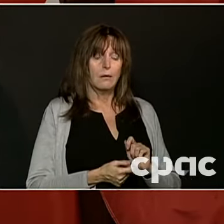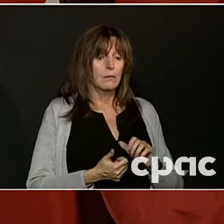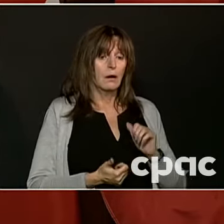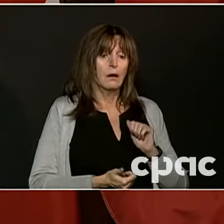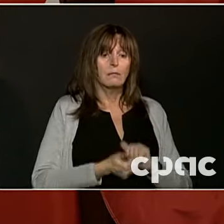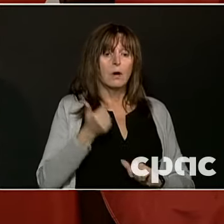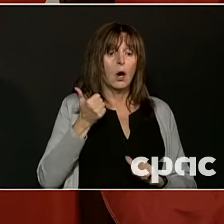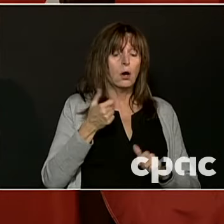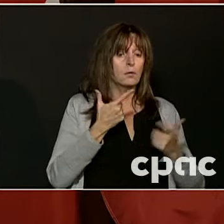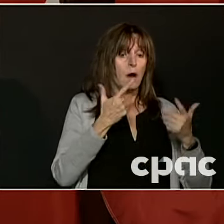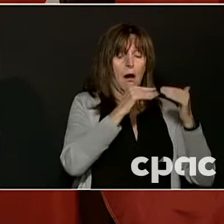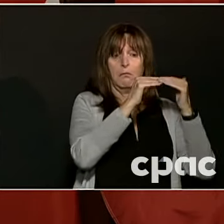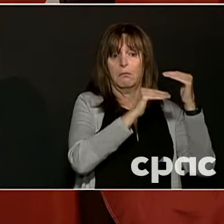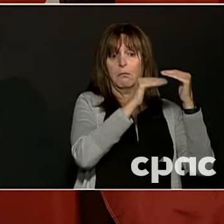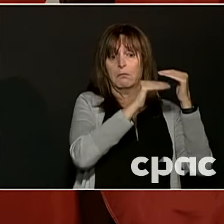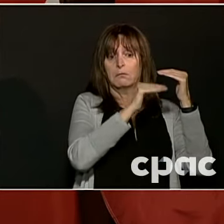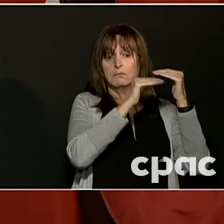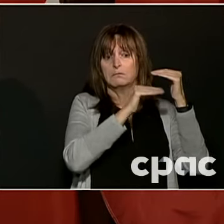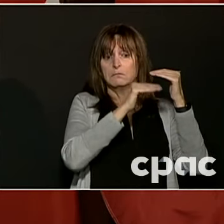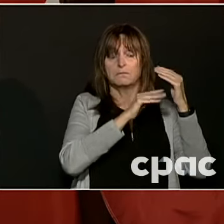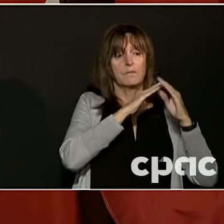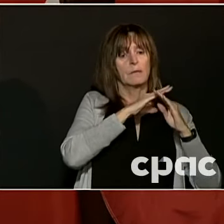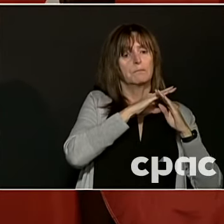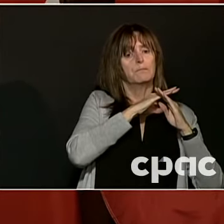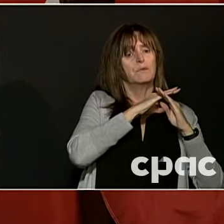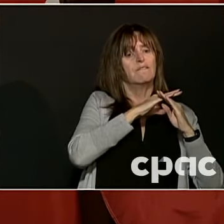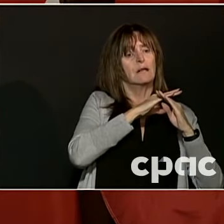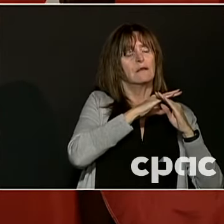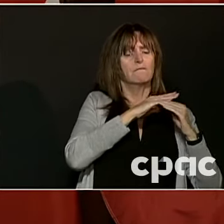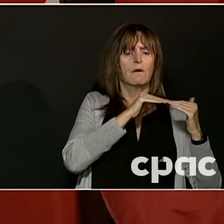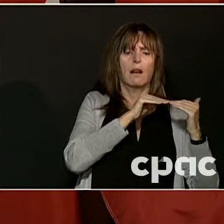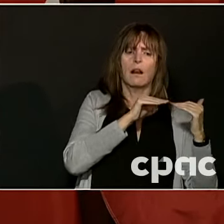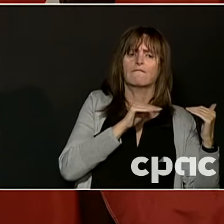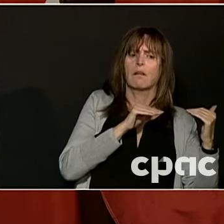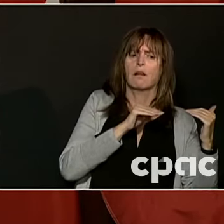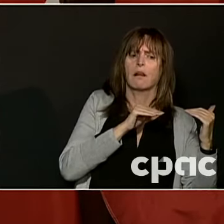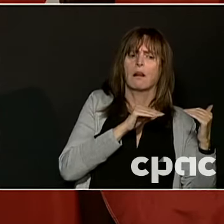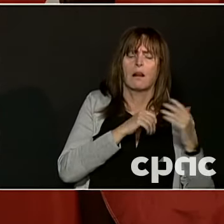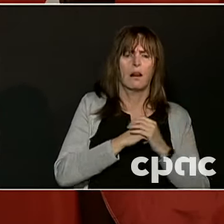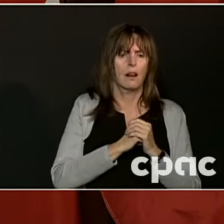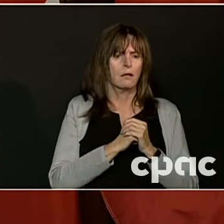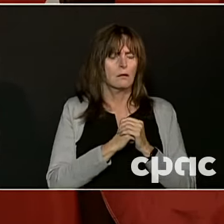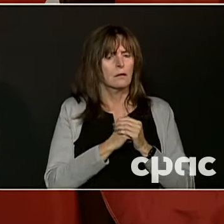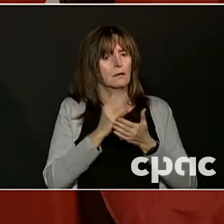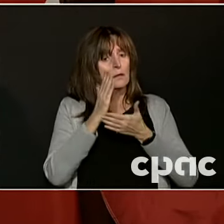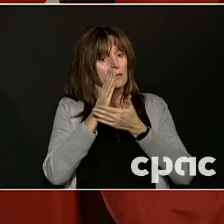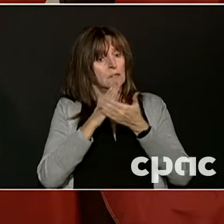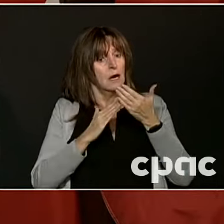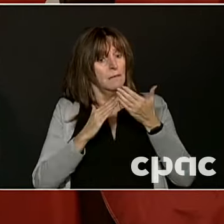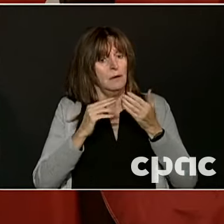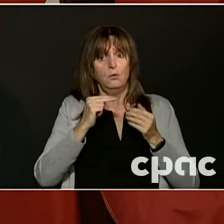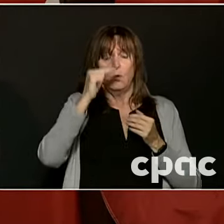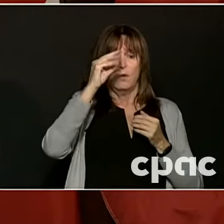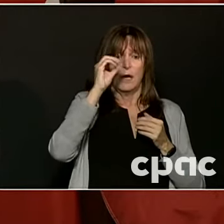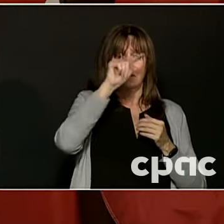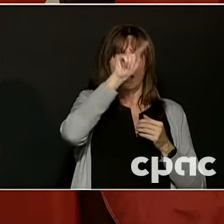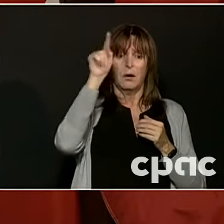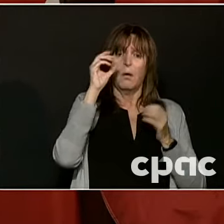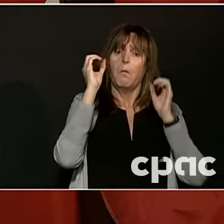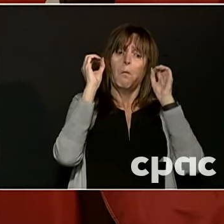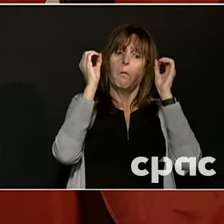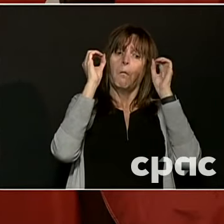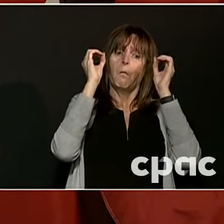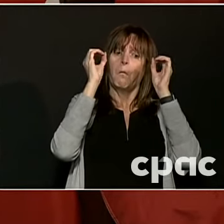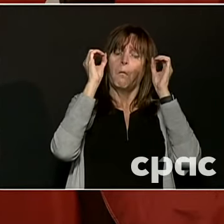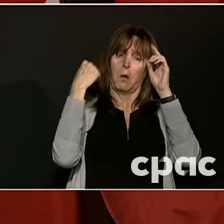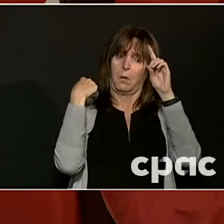alluded to, they have seen an increase in positivity. And some parts in Northern Ontario, which had not seen cases for a long time, are seeing cases. People are coming in